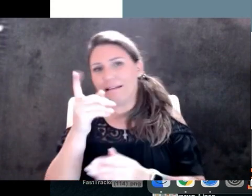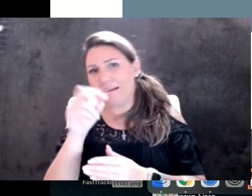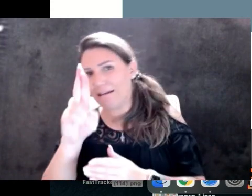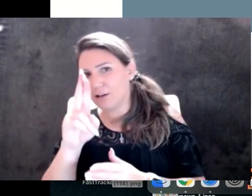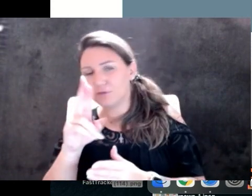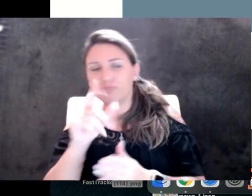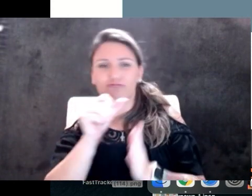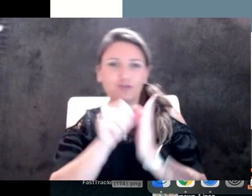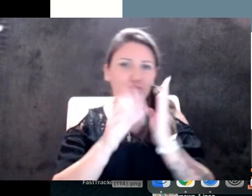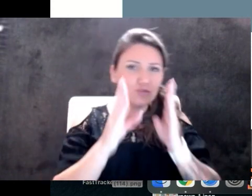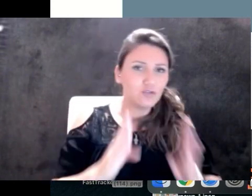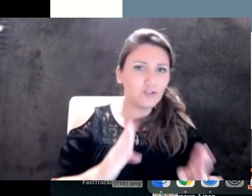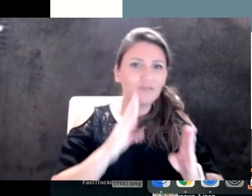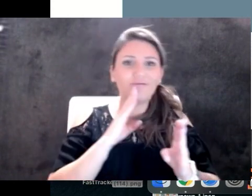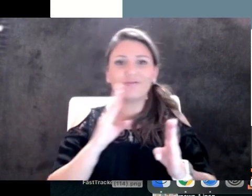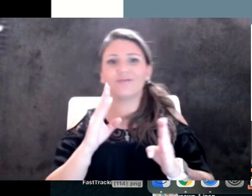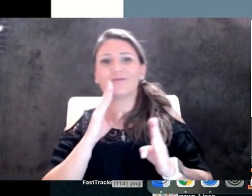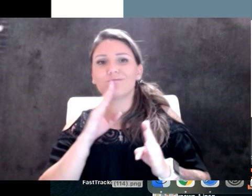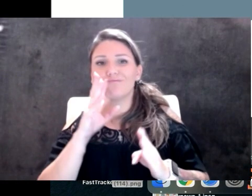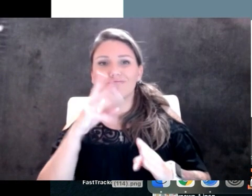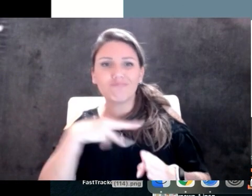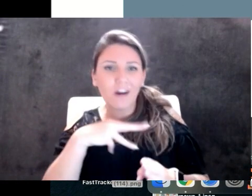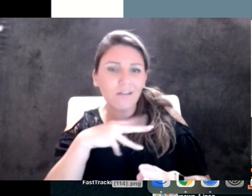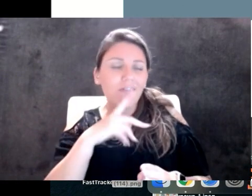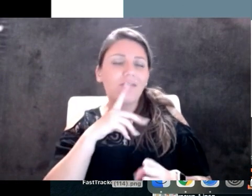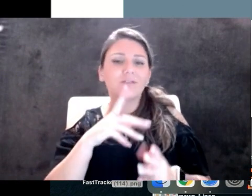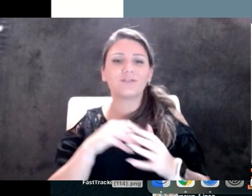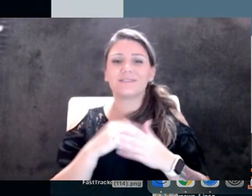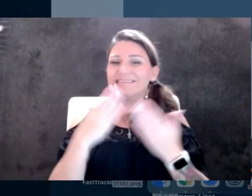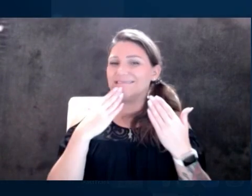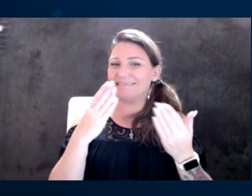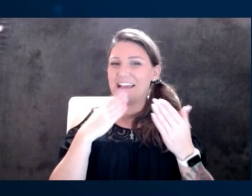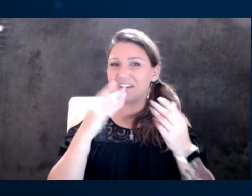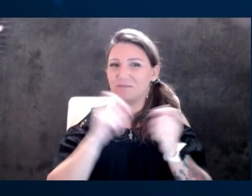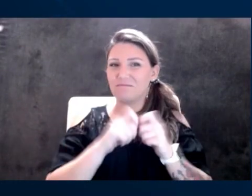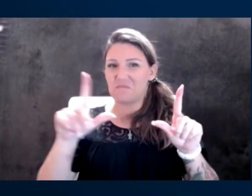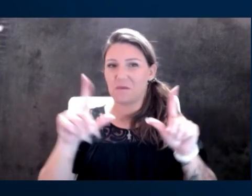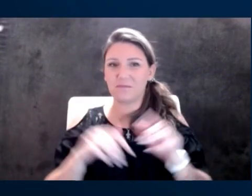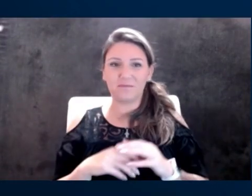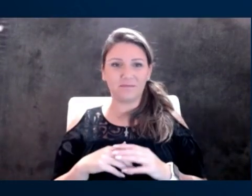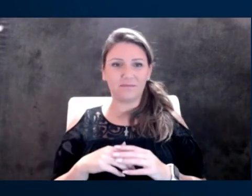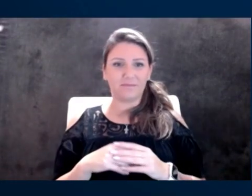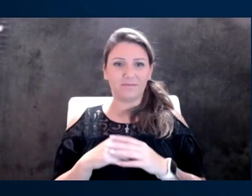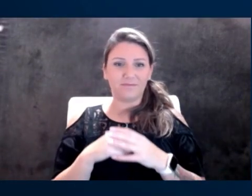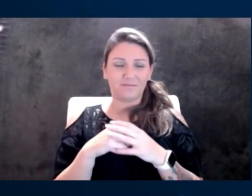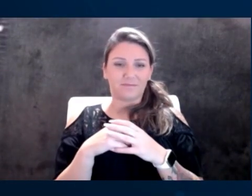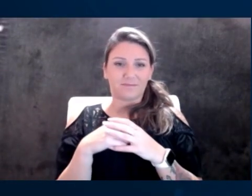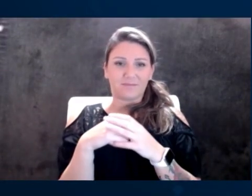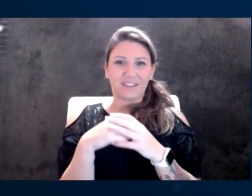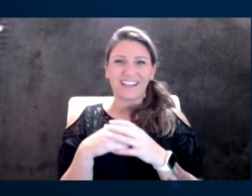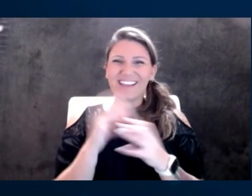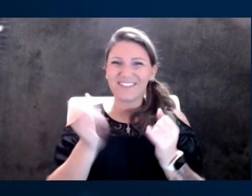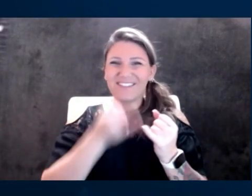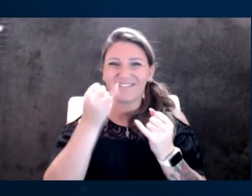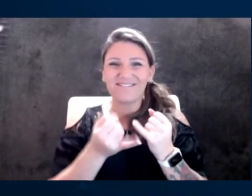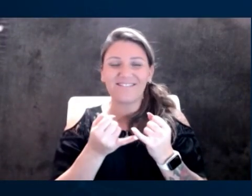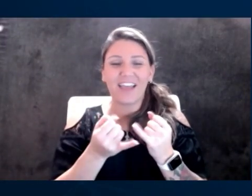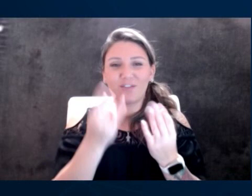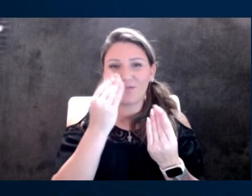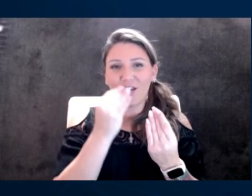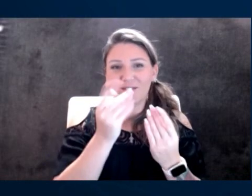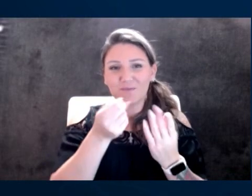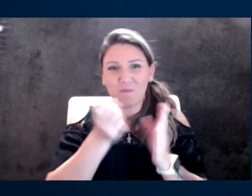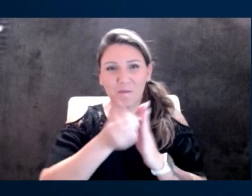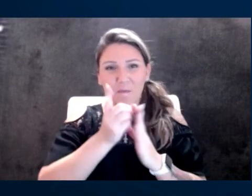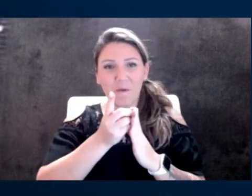And there's that information there on the screen, or that website. Thanks, guys, for pulling that up. Vanessa, yes. I'm going to get to final thoughts here in just a moment, but I just want to find out, if people